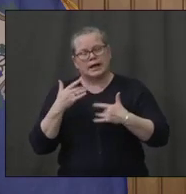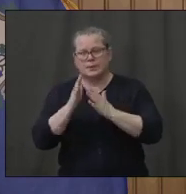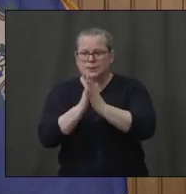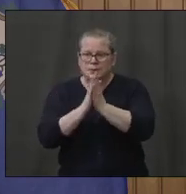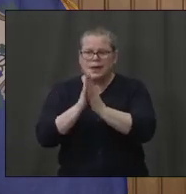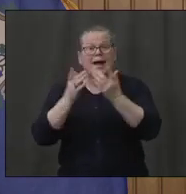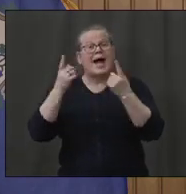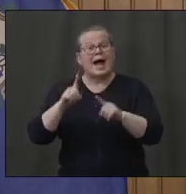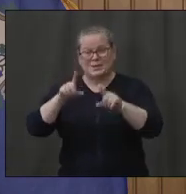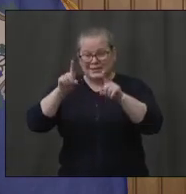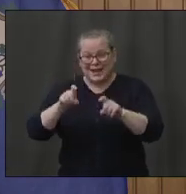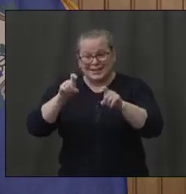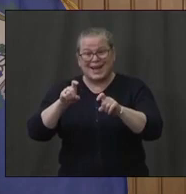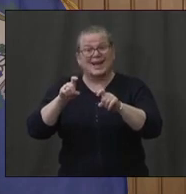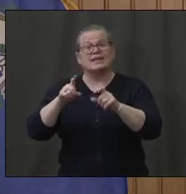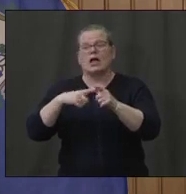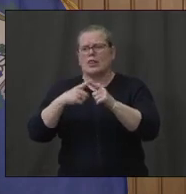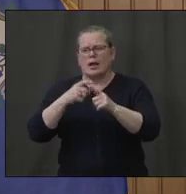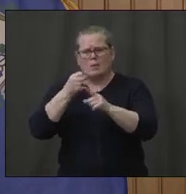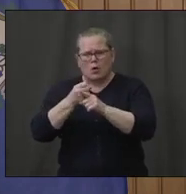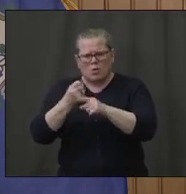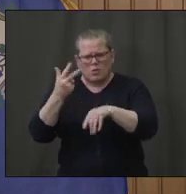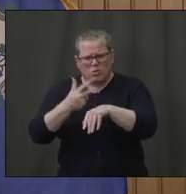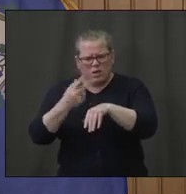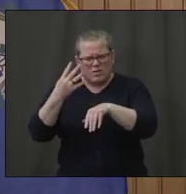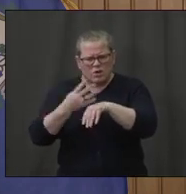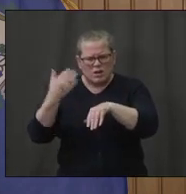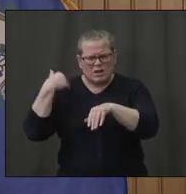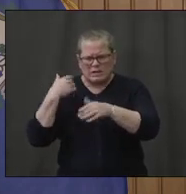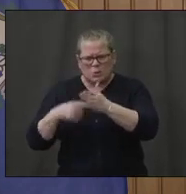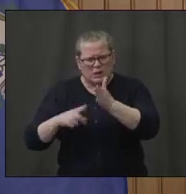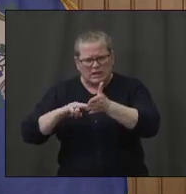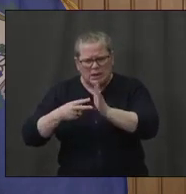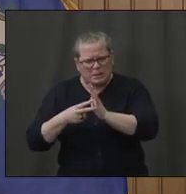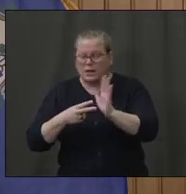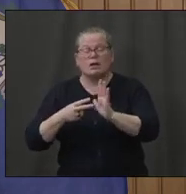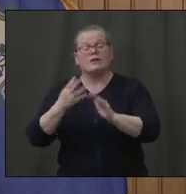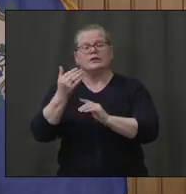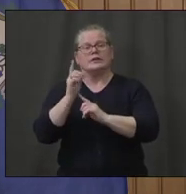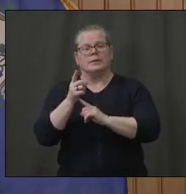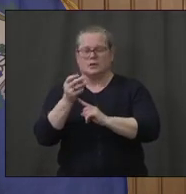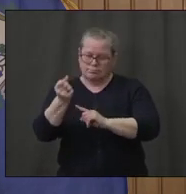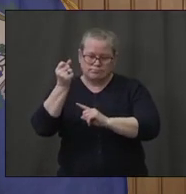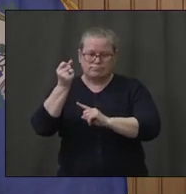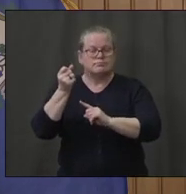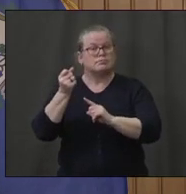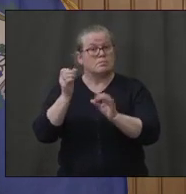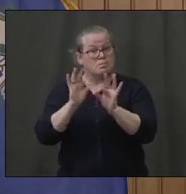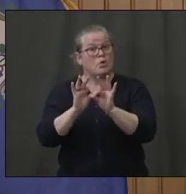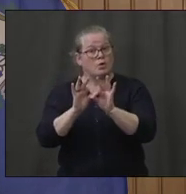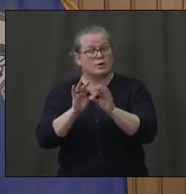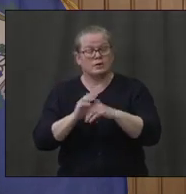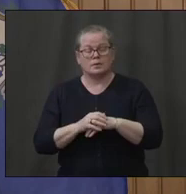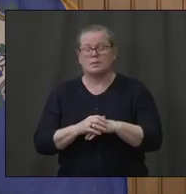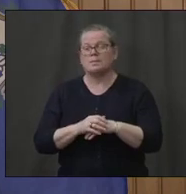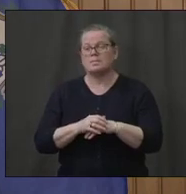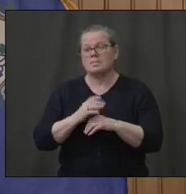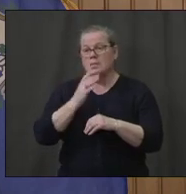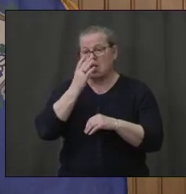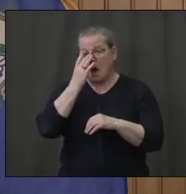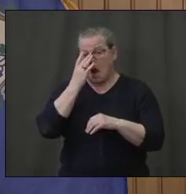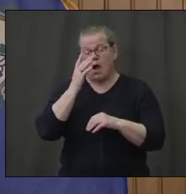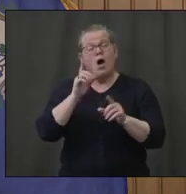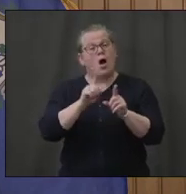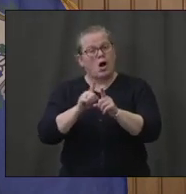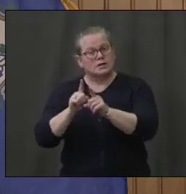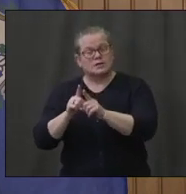ago, and you go, what does this mean? We're going to have much more control over that. In preparing for our exit strategy, we've also placed